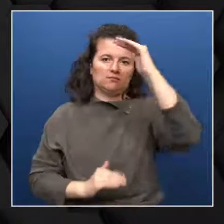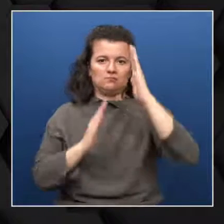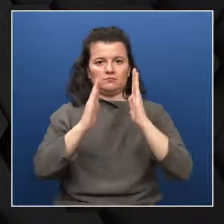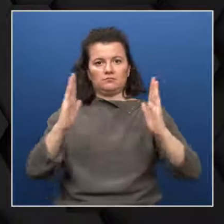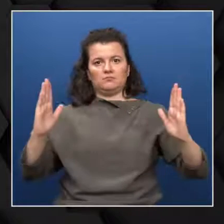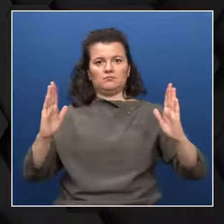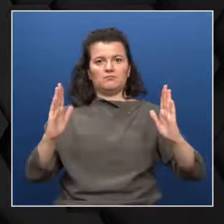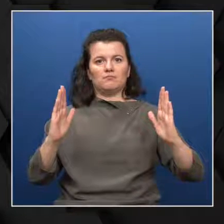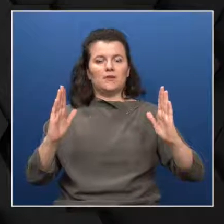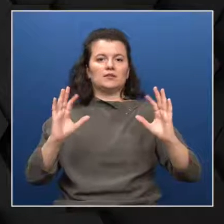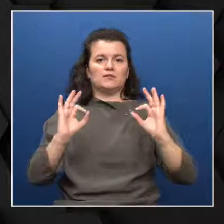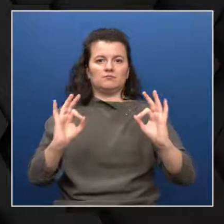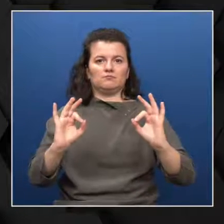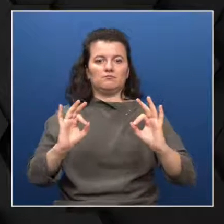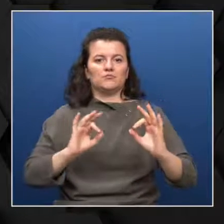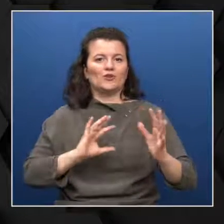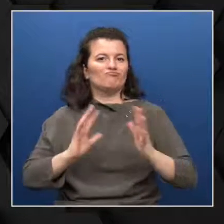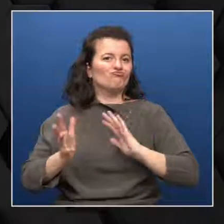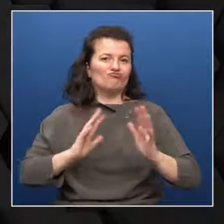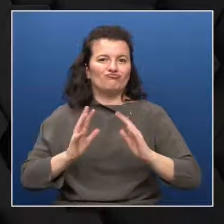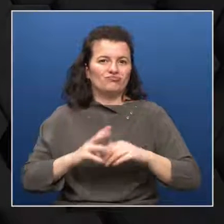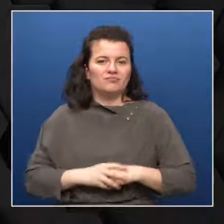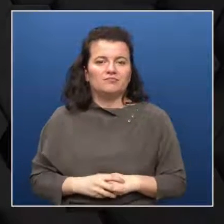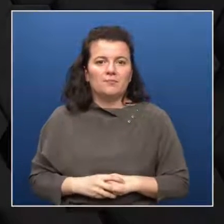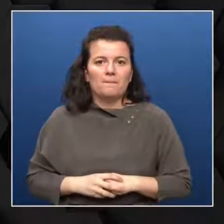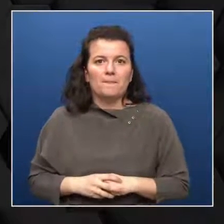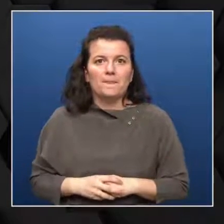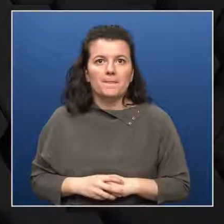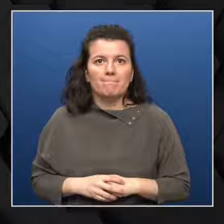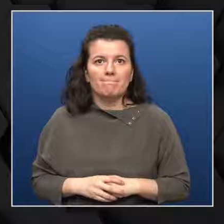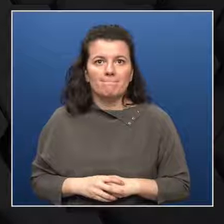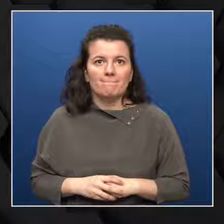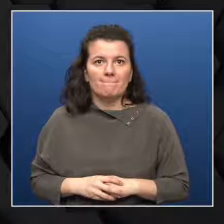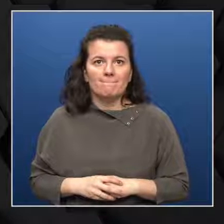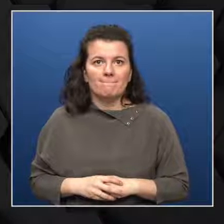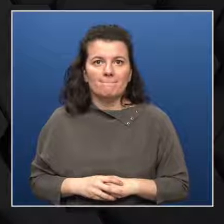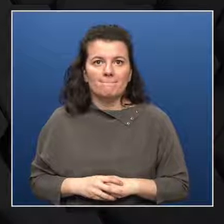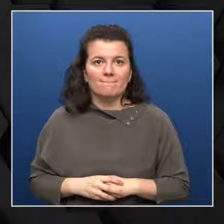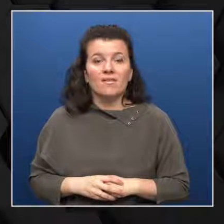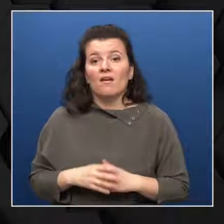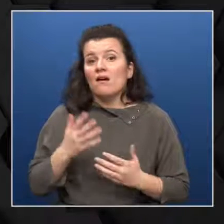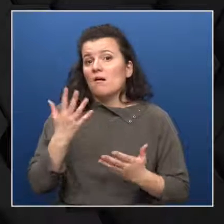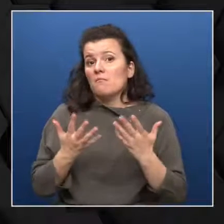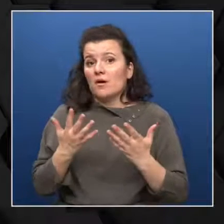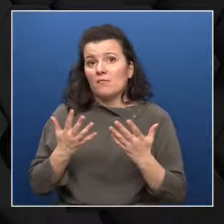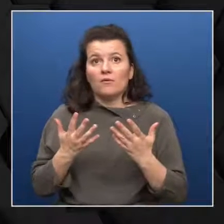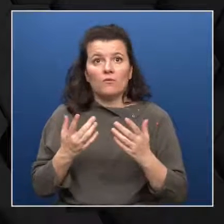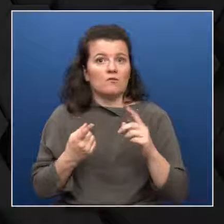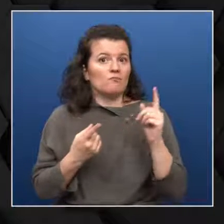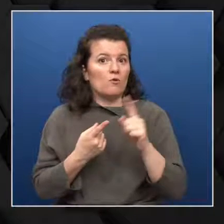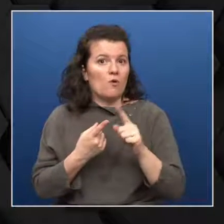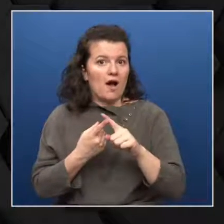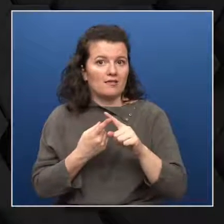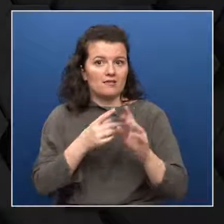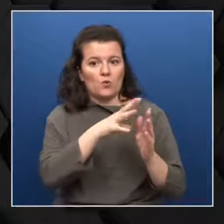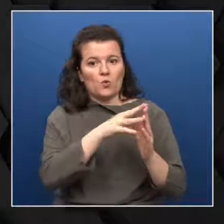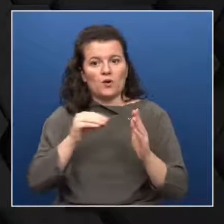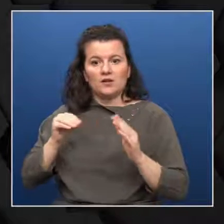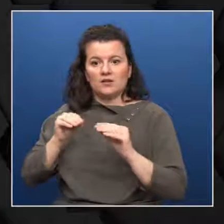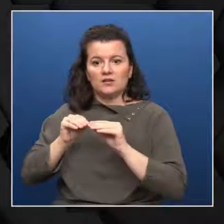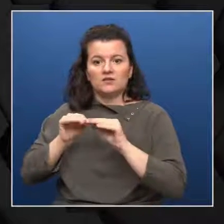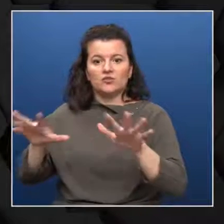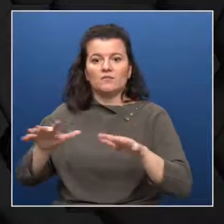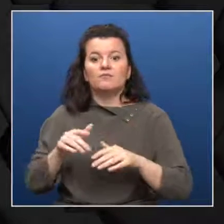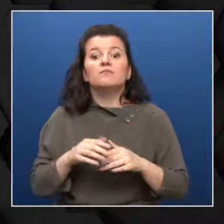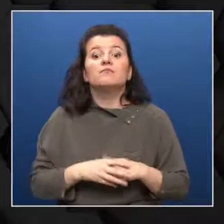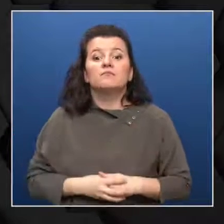stable position. So what we do at Build, I think we offer even 2 streams. We offer one stream without sign